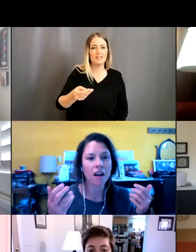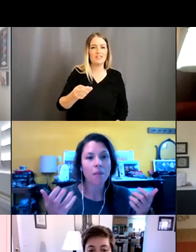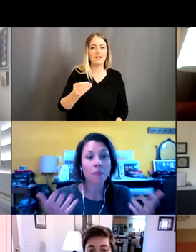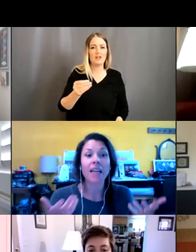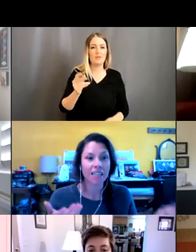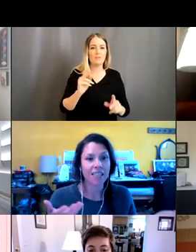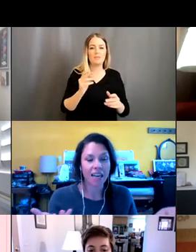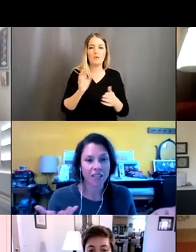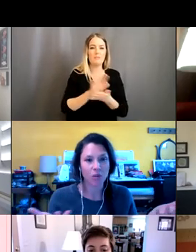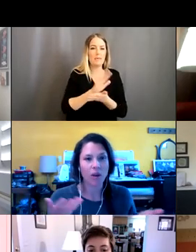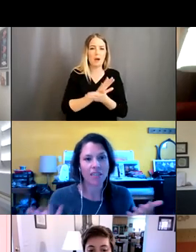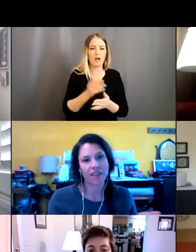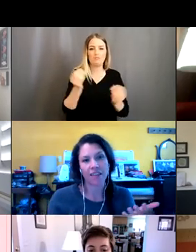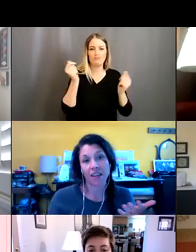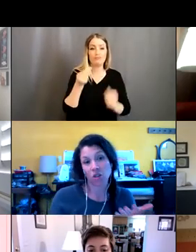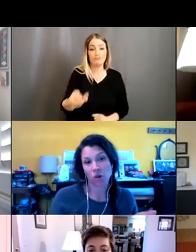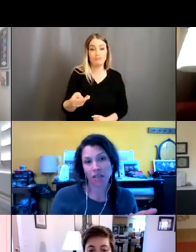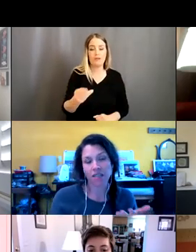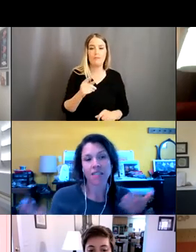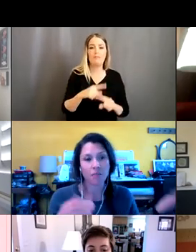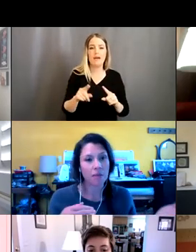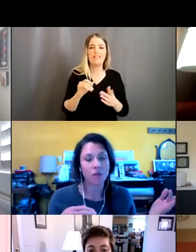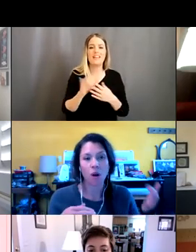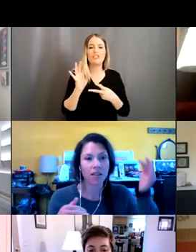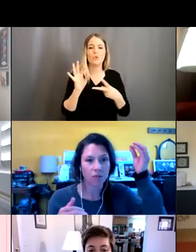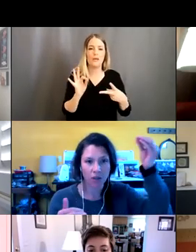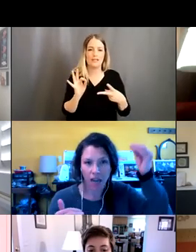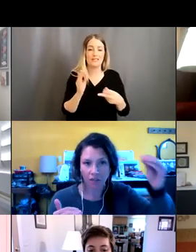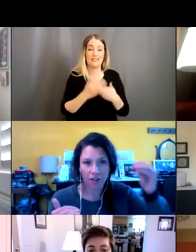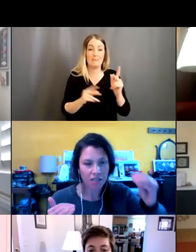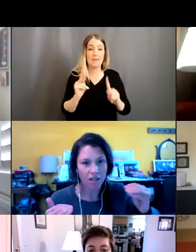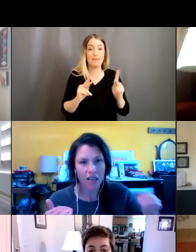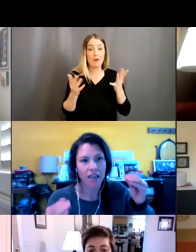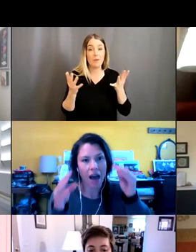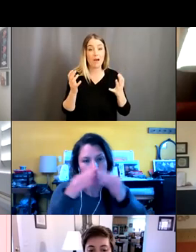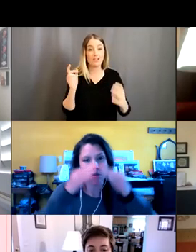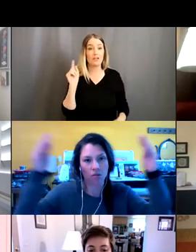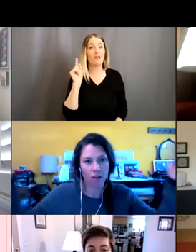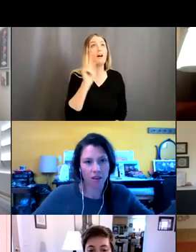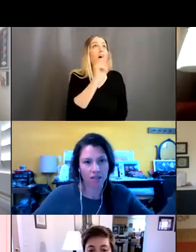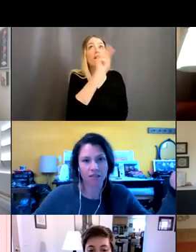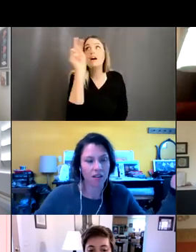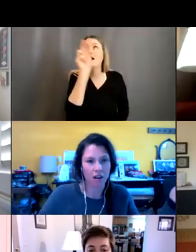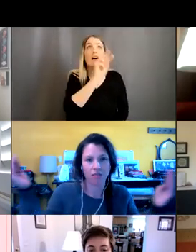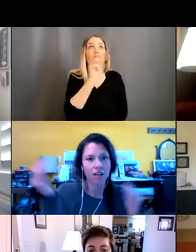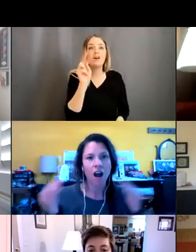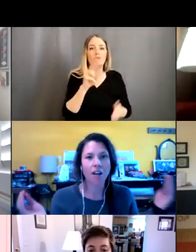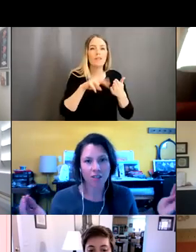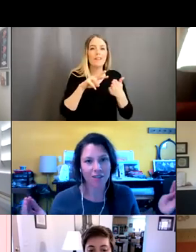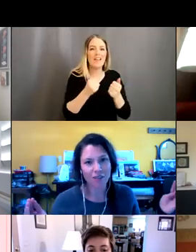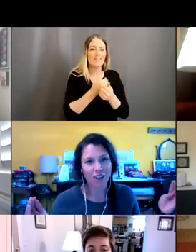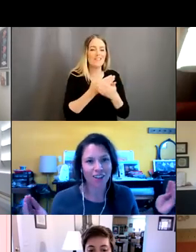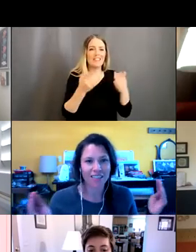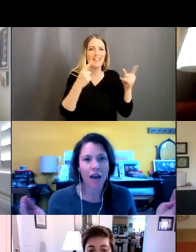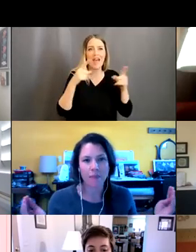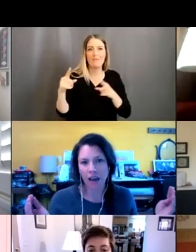of paper, but it's exactly to your point. It's giving that choice that some people want to read every single thing that happened throughout this,